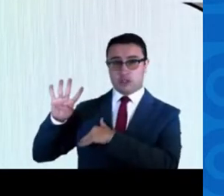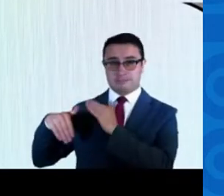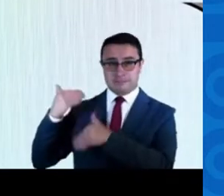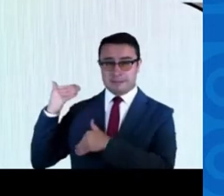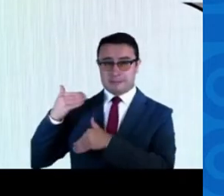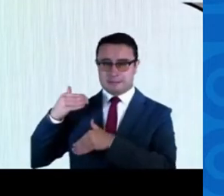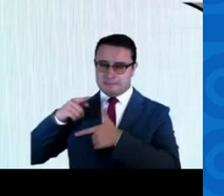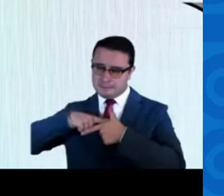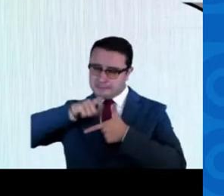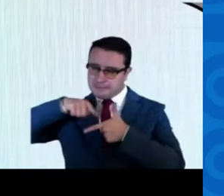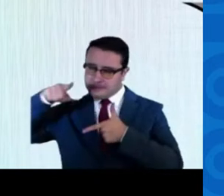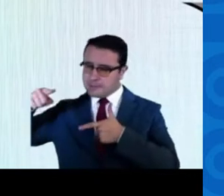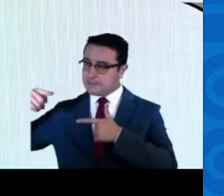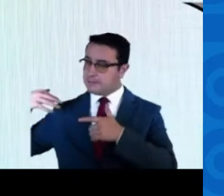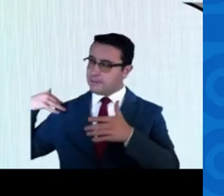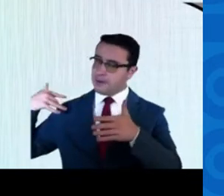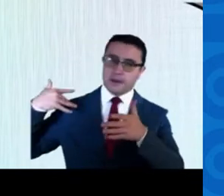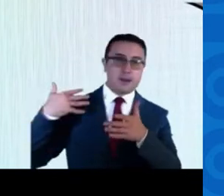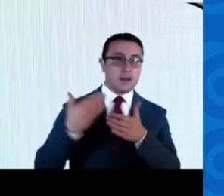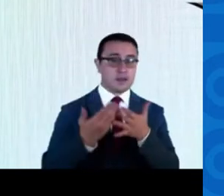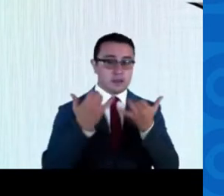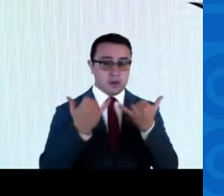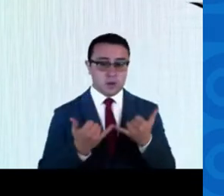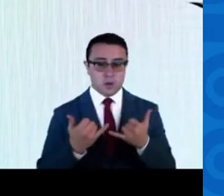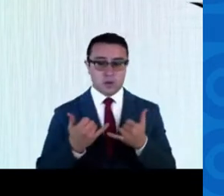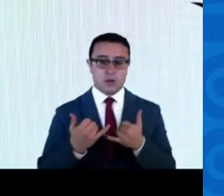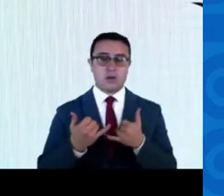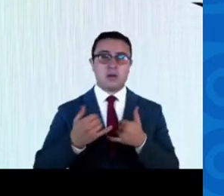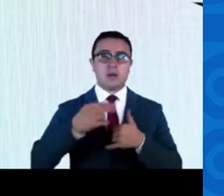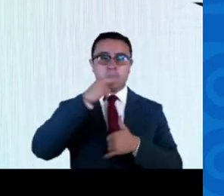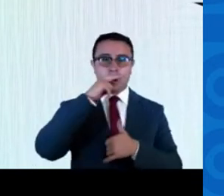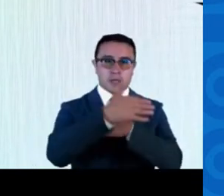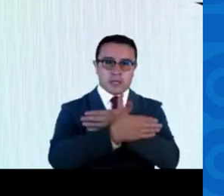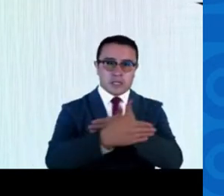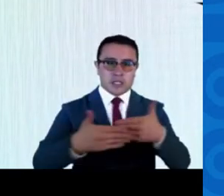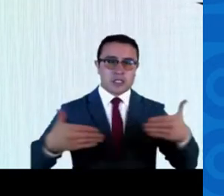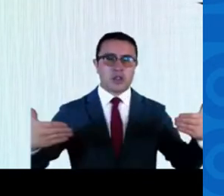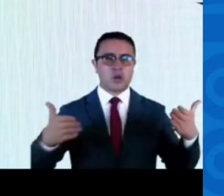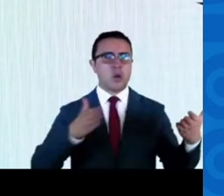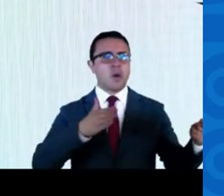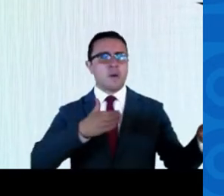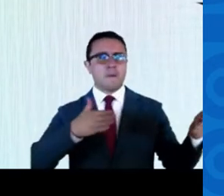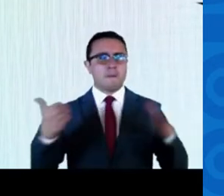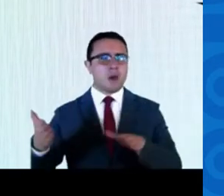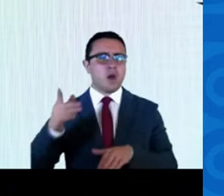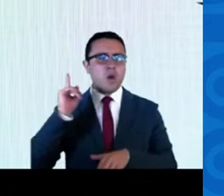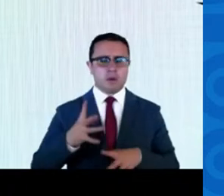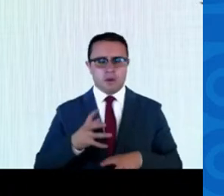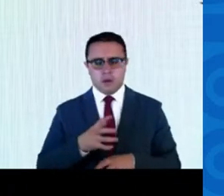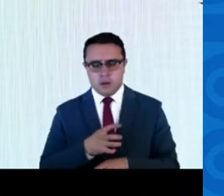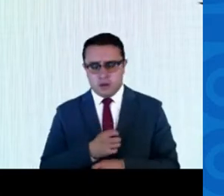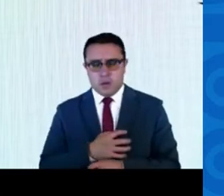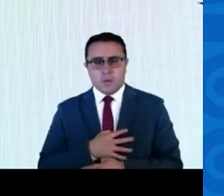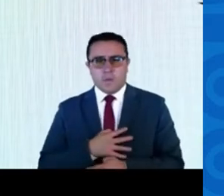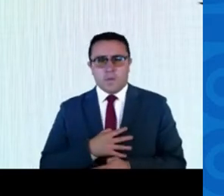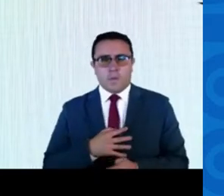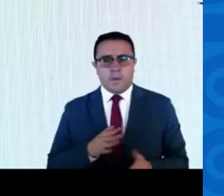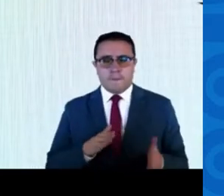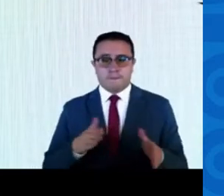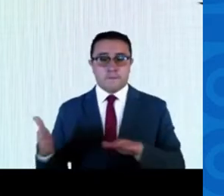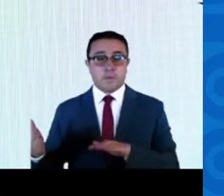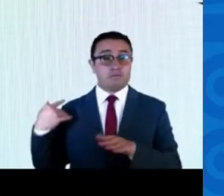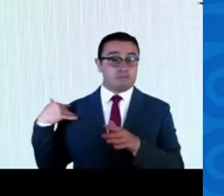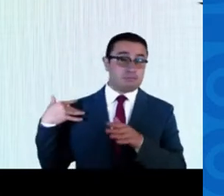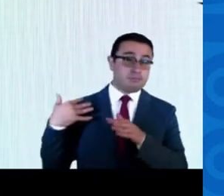lowest rate ever since we started to measure this of children who died due to malnutrition